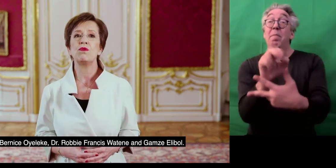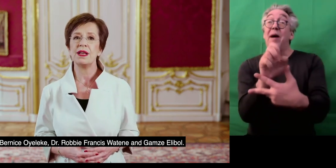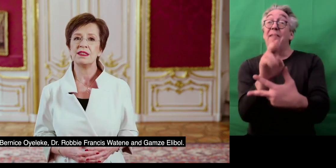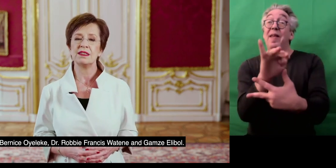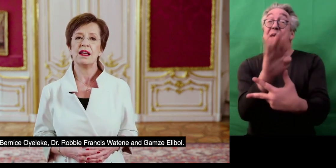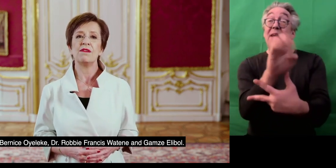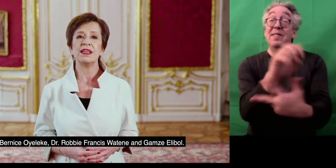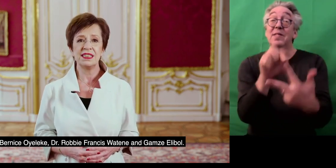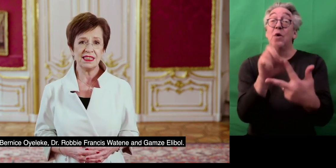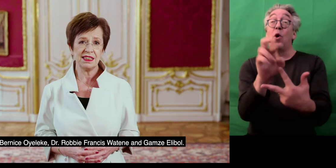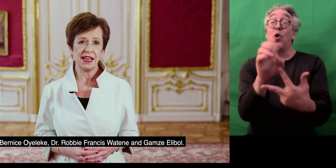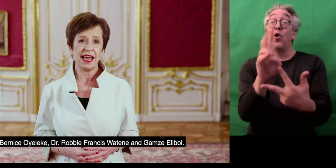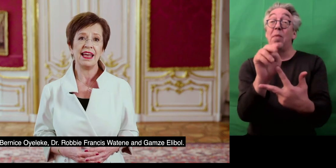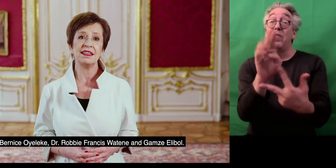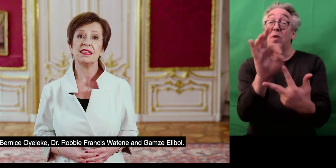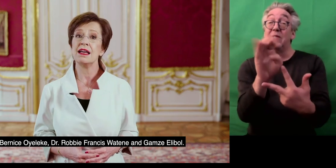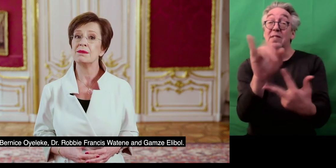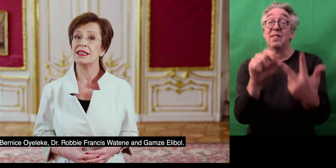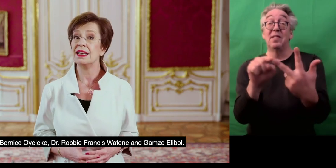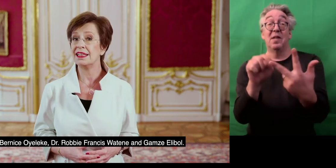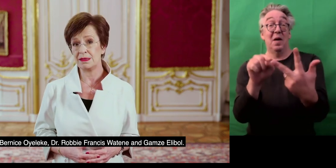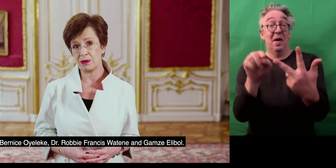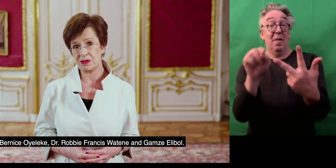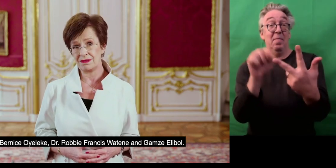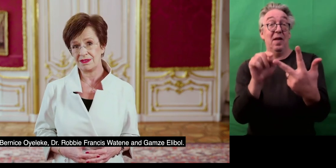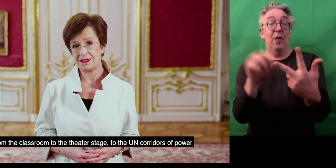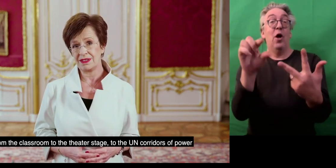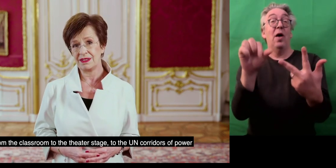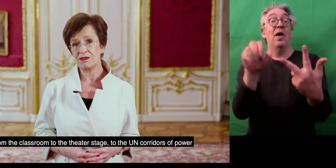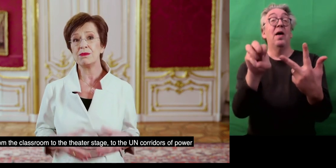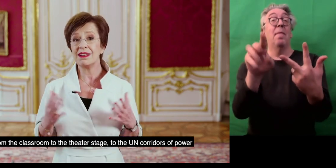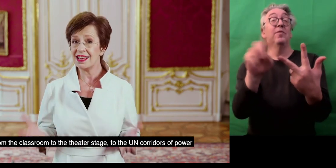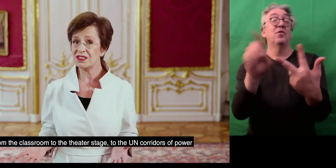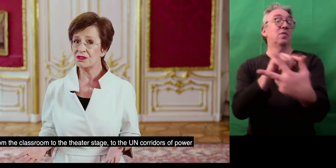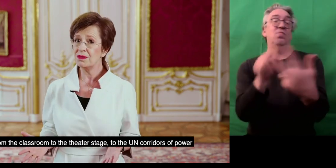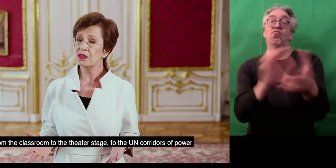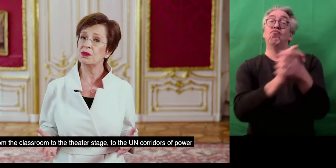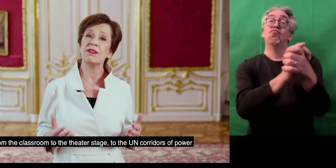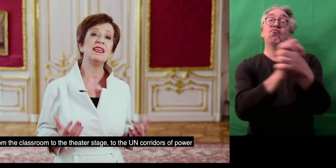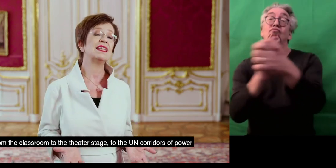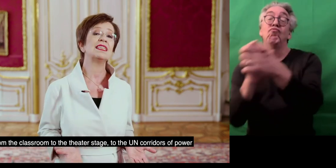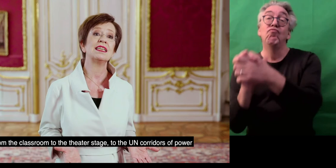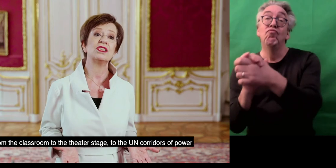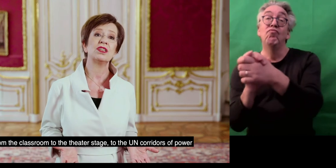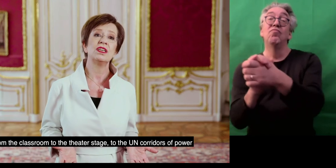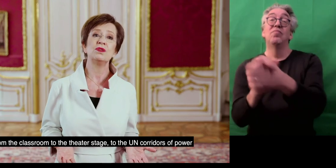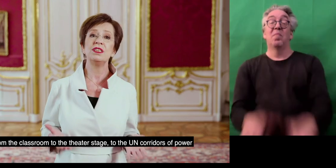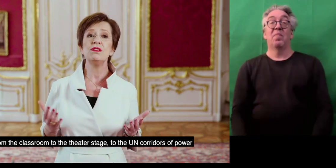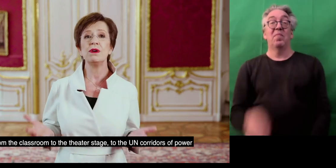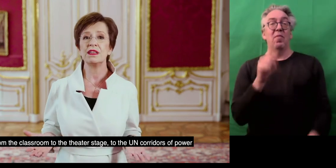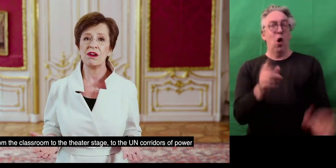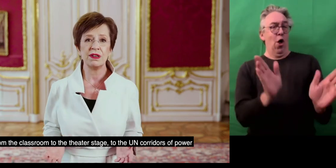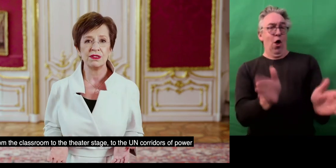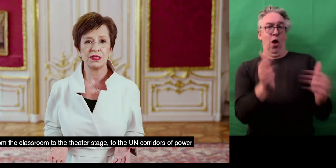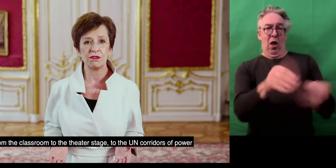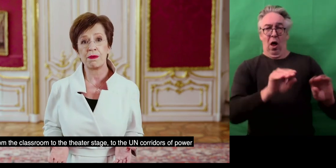Robbie Francis Watene and Gamze Elibol. From the classroom to the theater stage to the